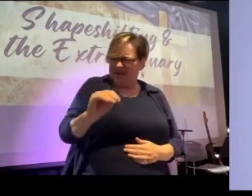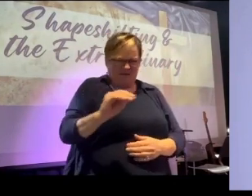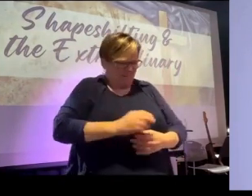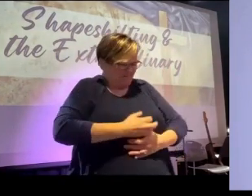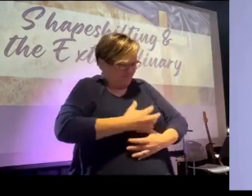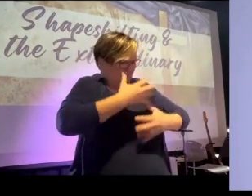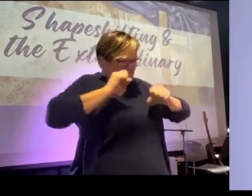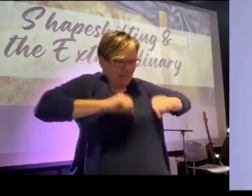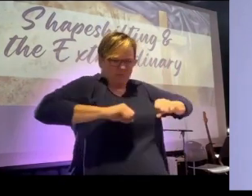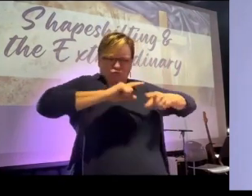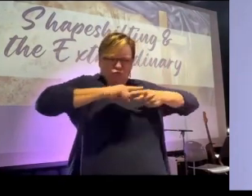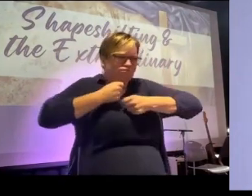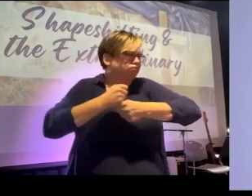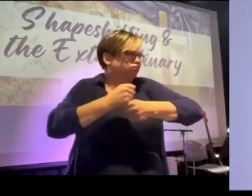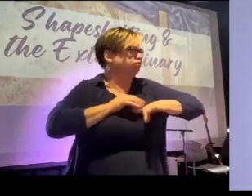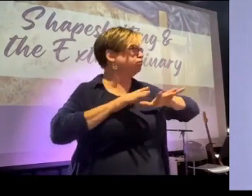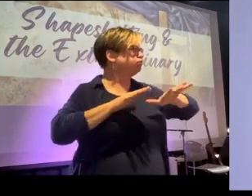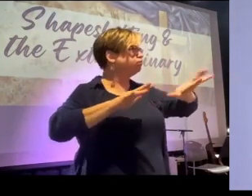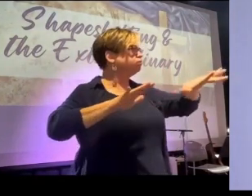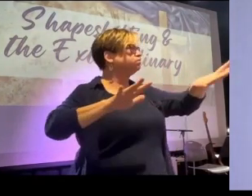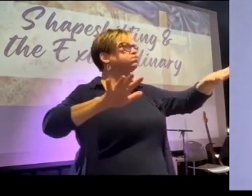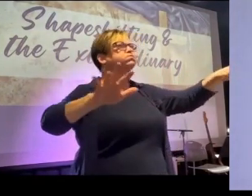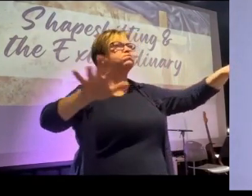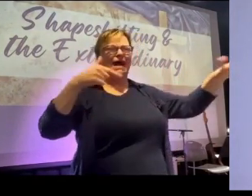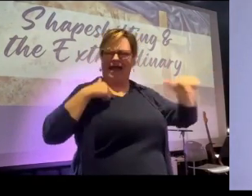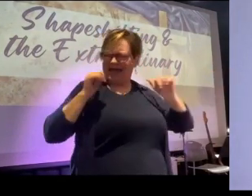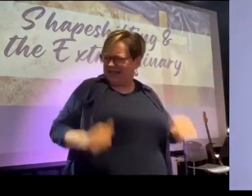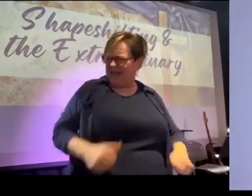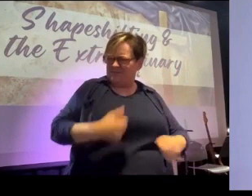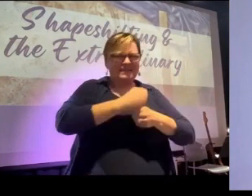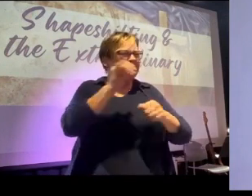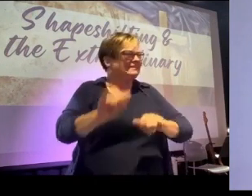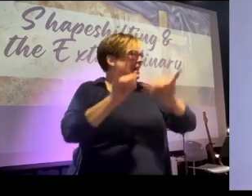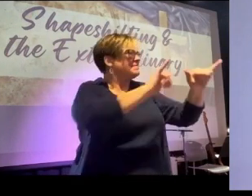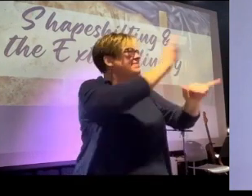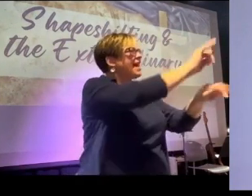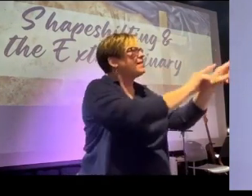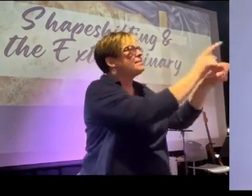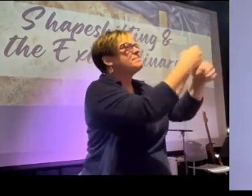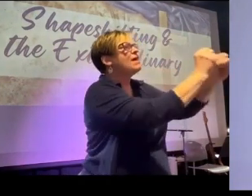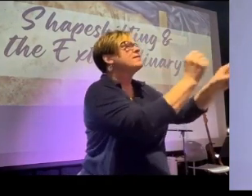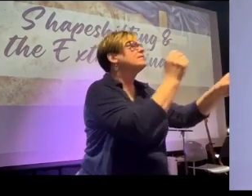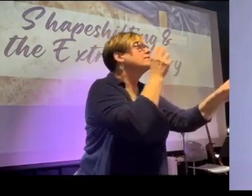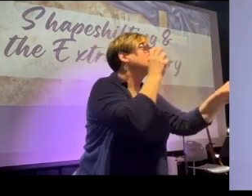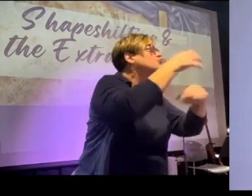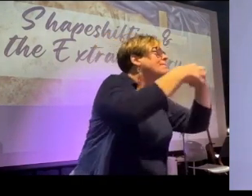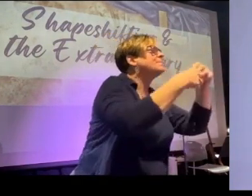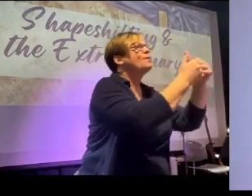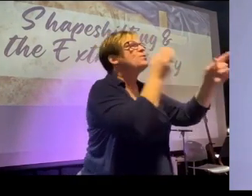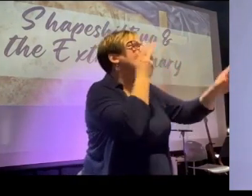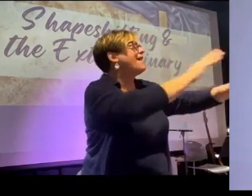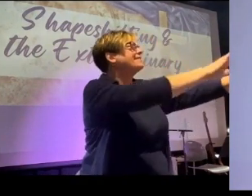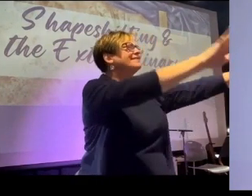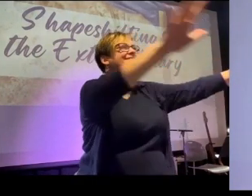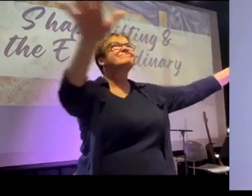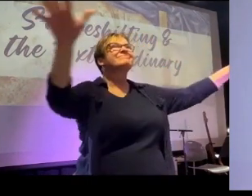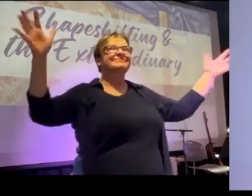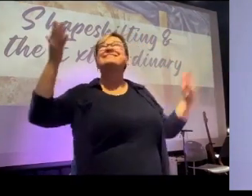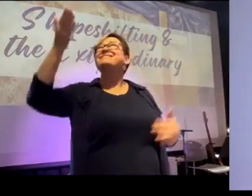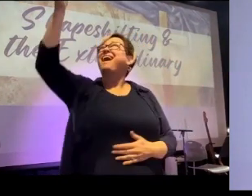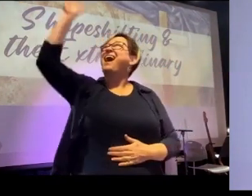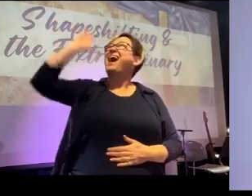leaves, the fruit, the sweetest of wine. God is, I